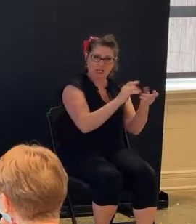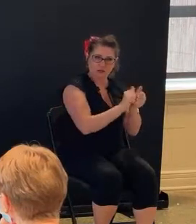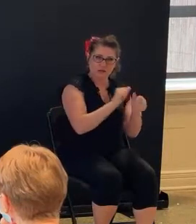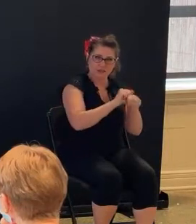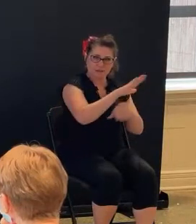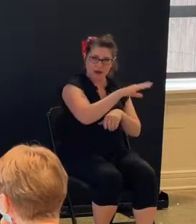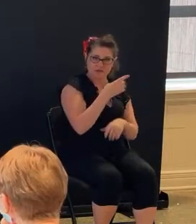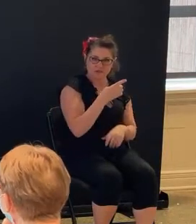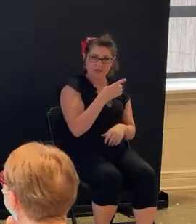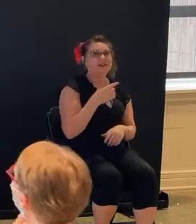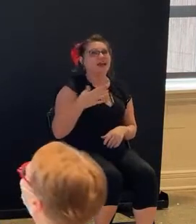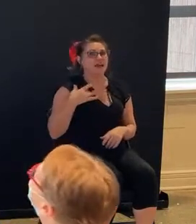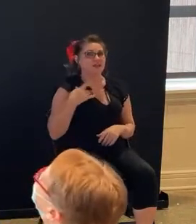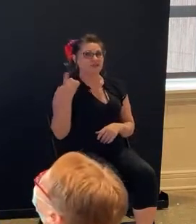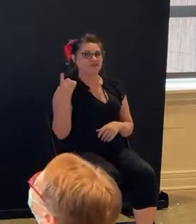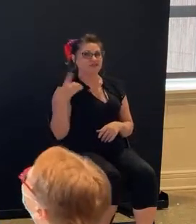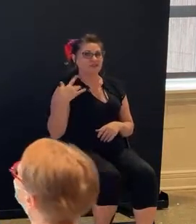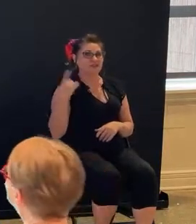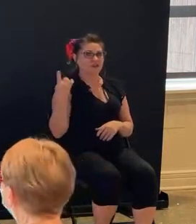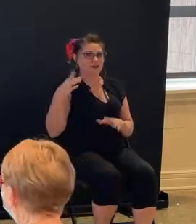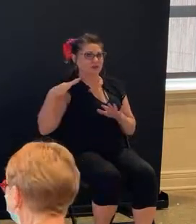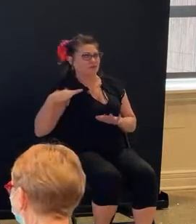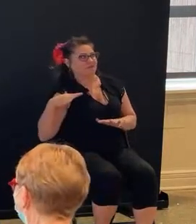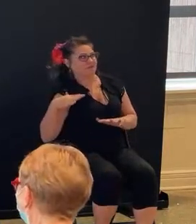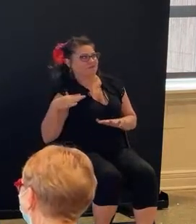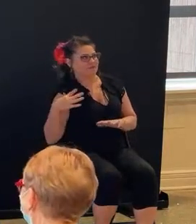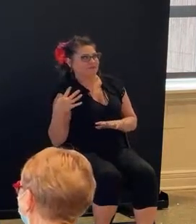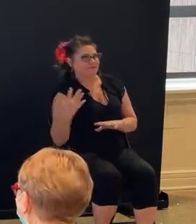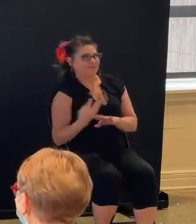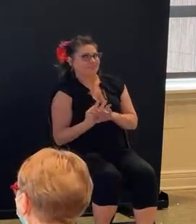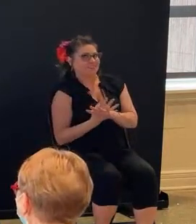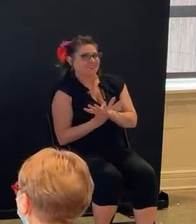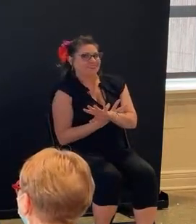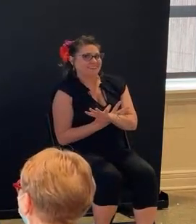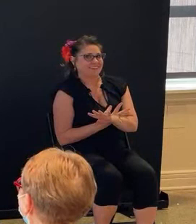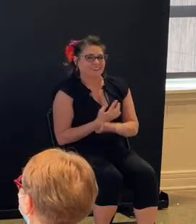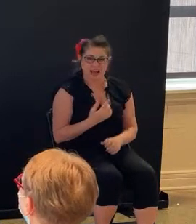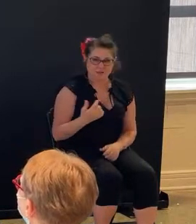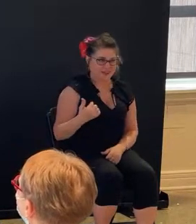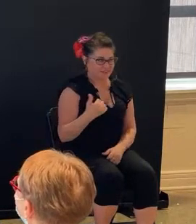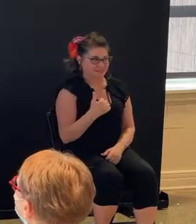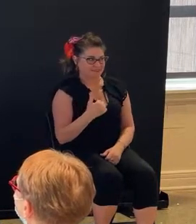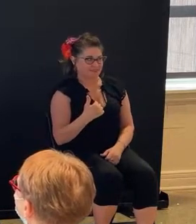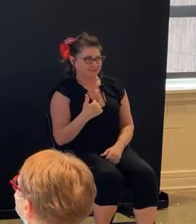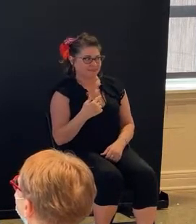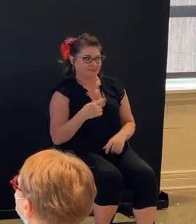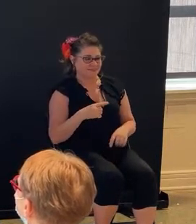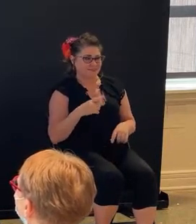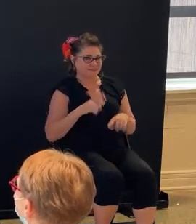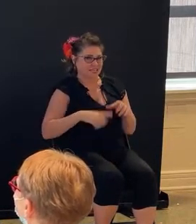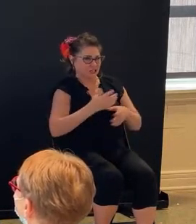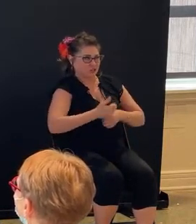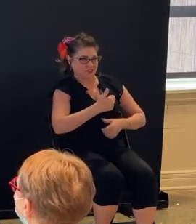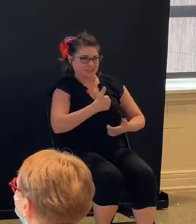just feel this chill descend. I was an interloper. I was not to be trusted. And